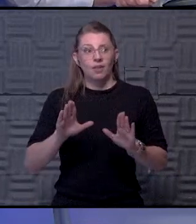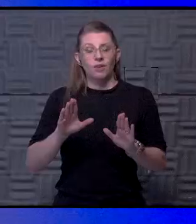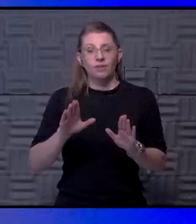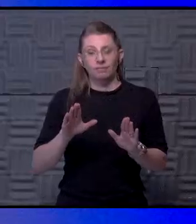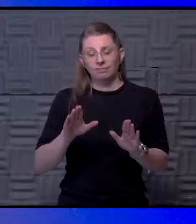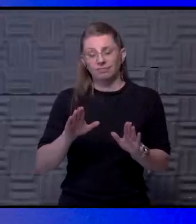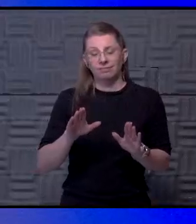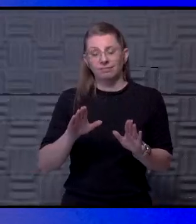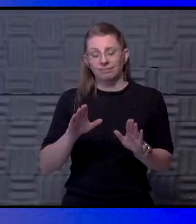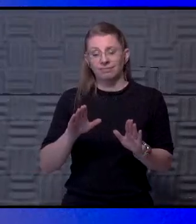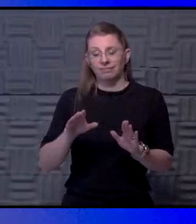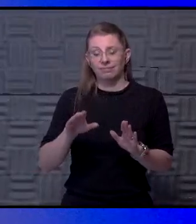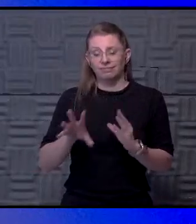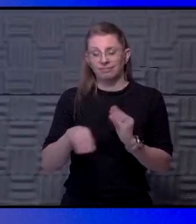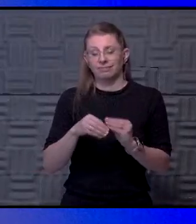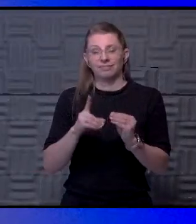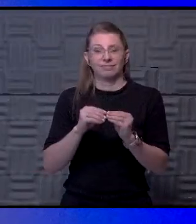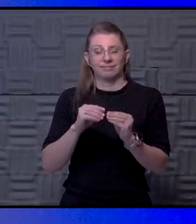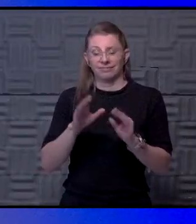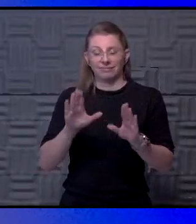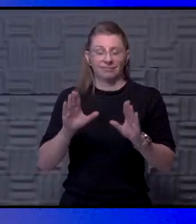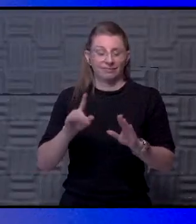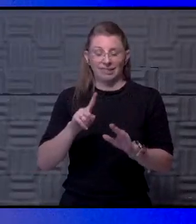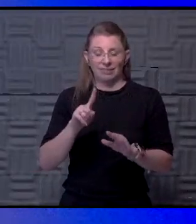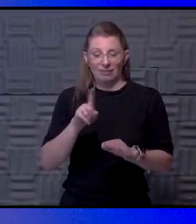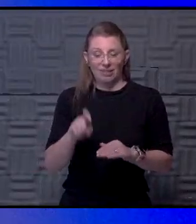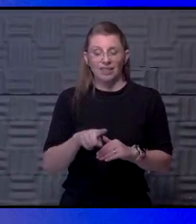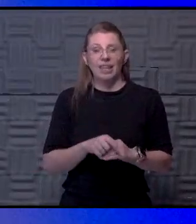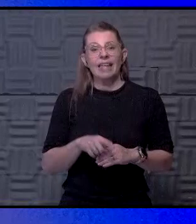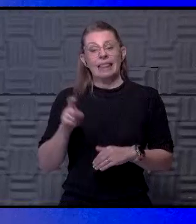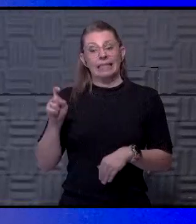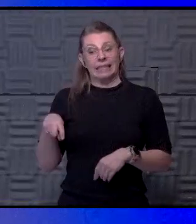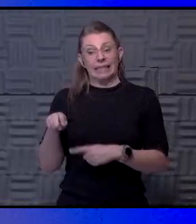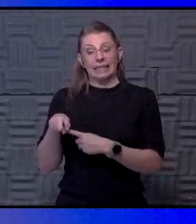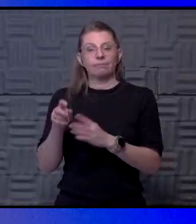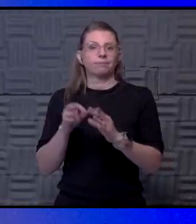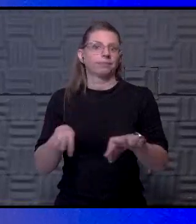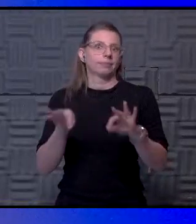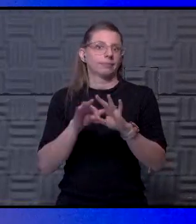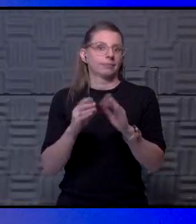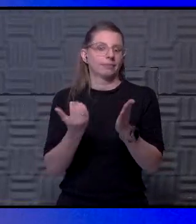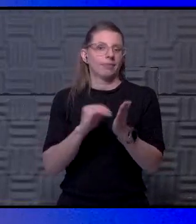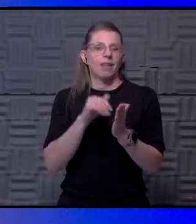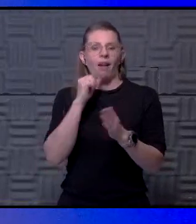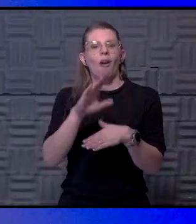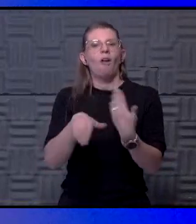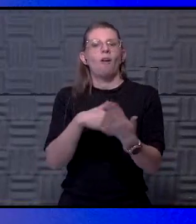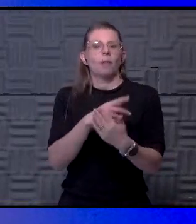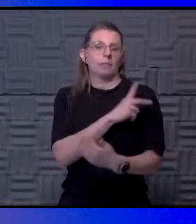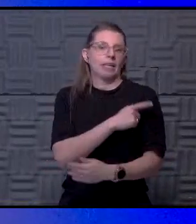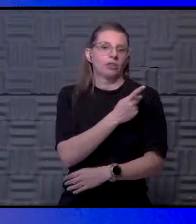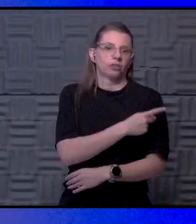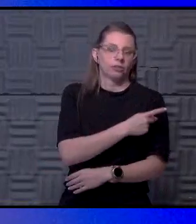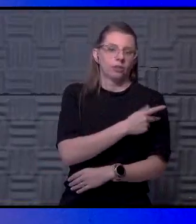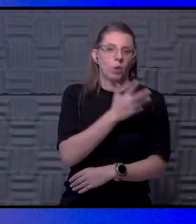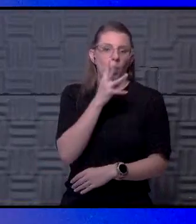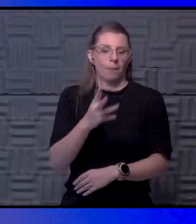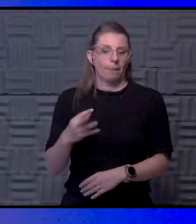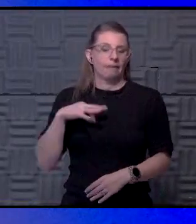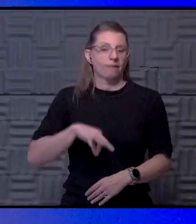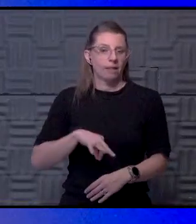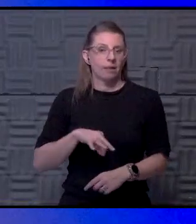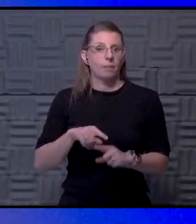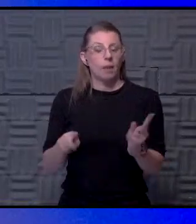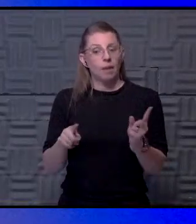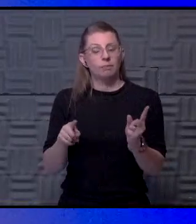So, again, I think that the need is significant. Again, not all patients will benefit, but